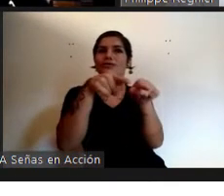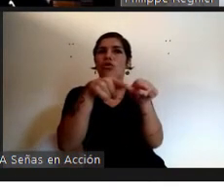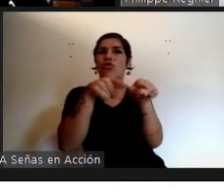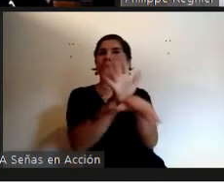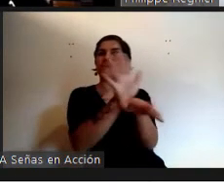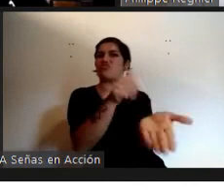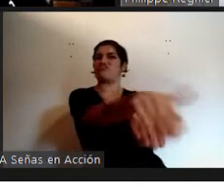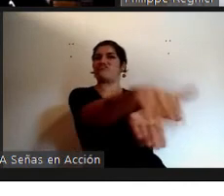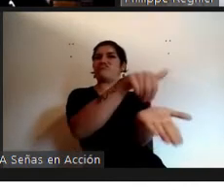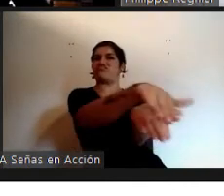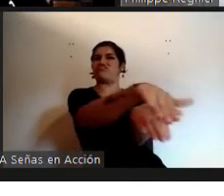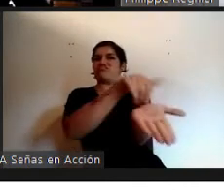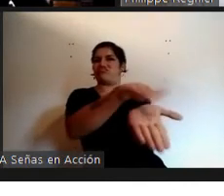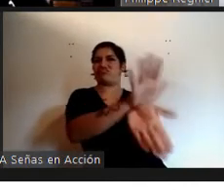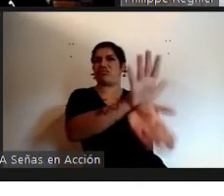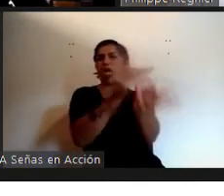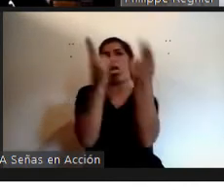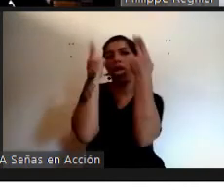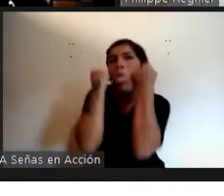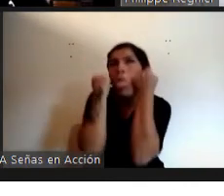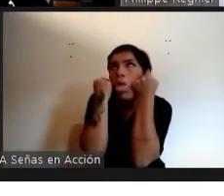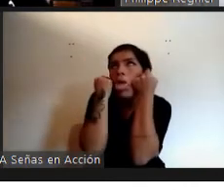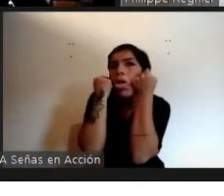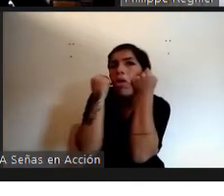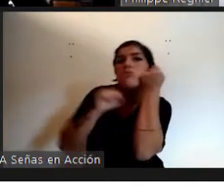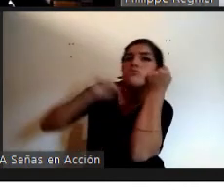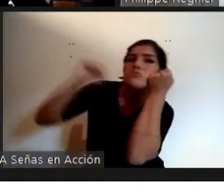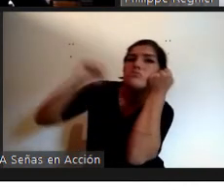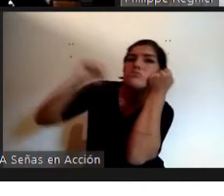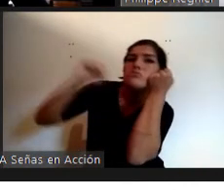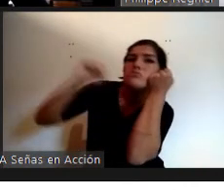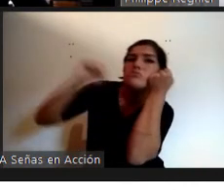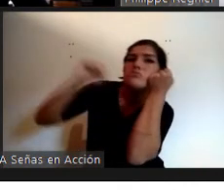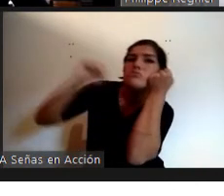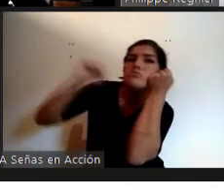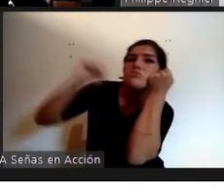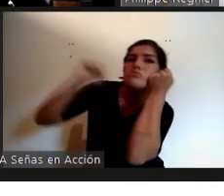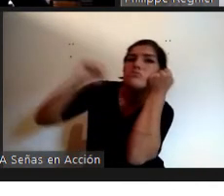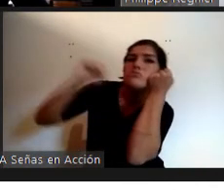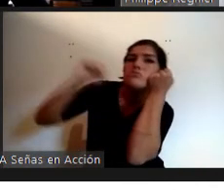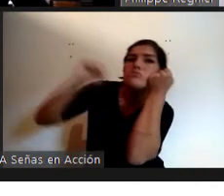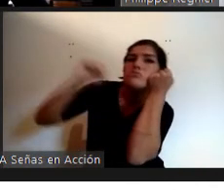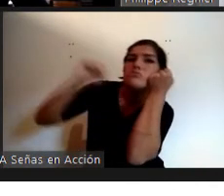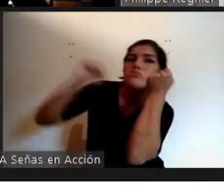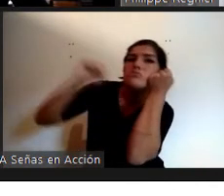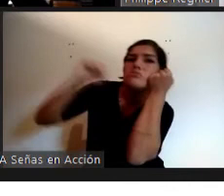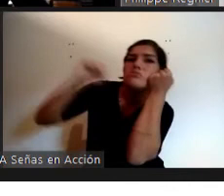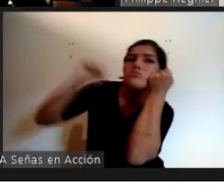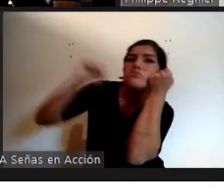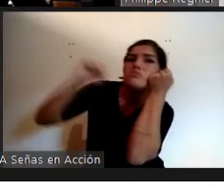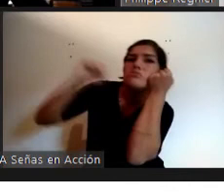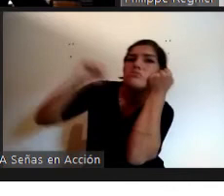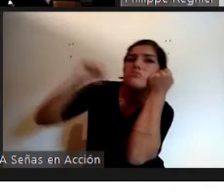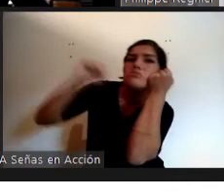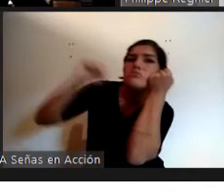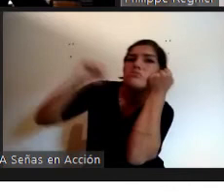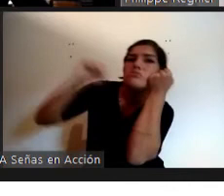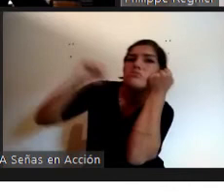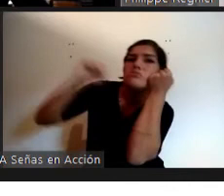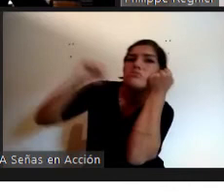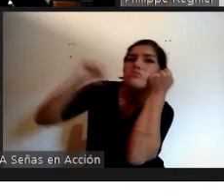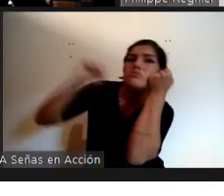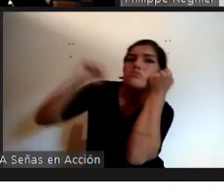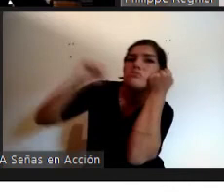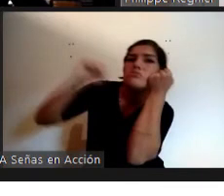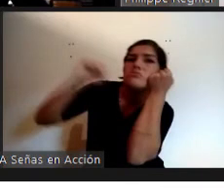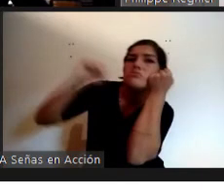that will not just have any other effect but the practical one, that of